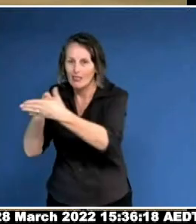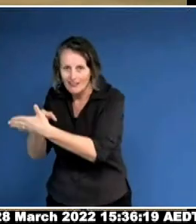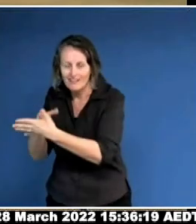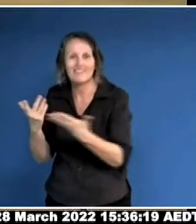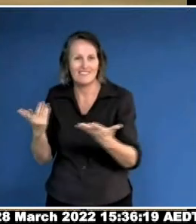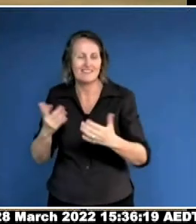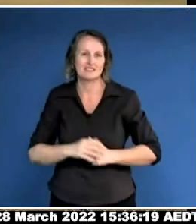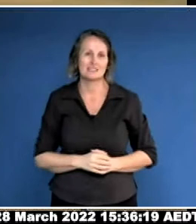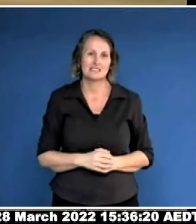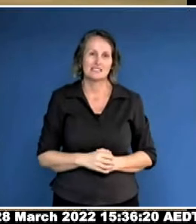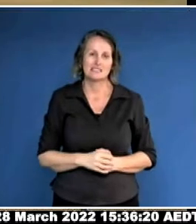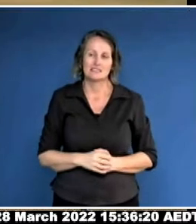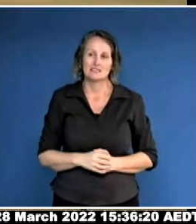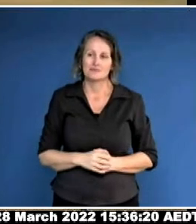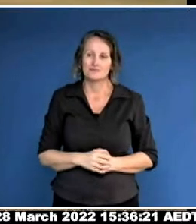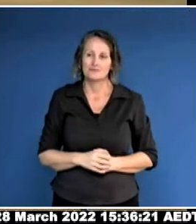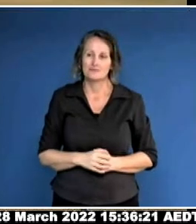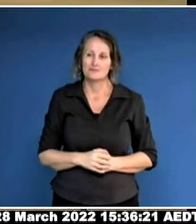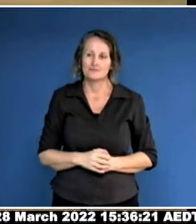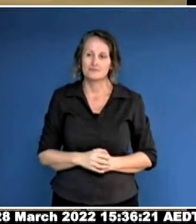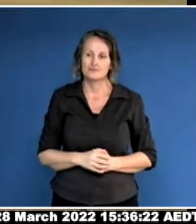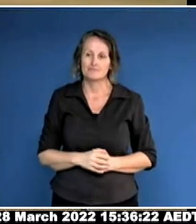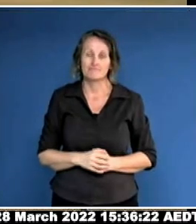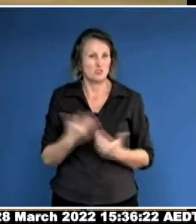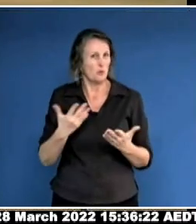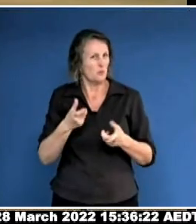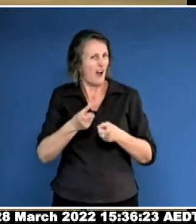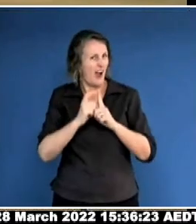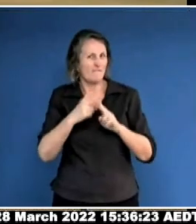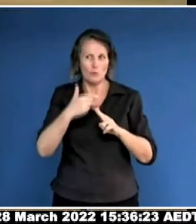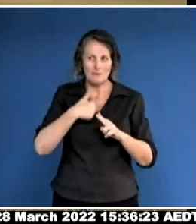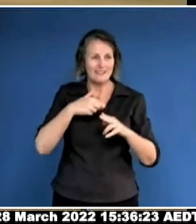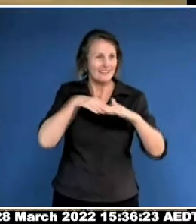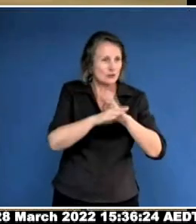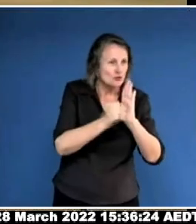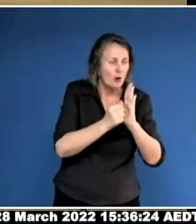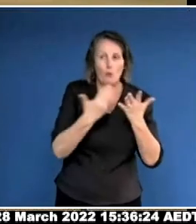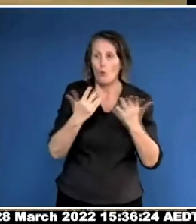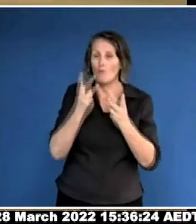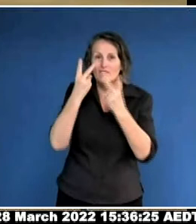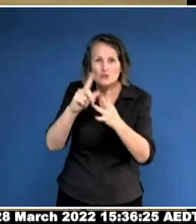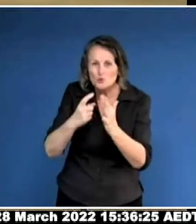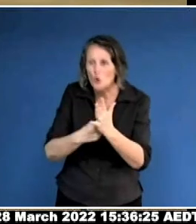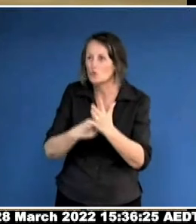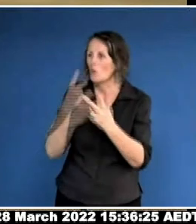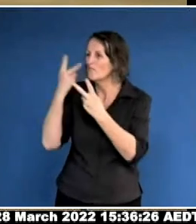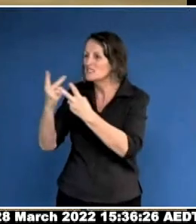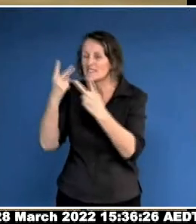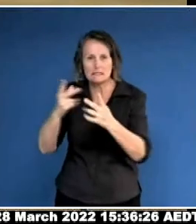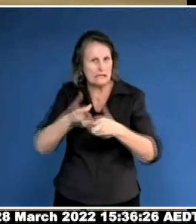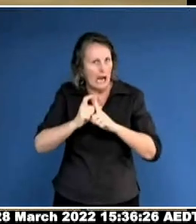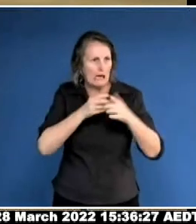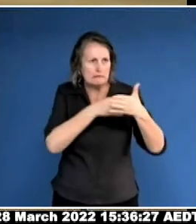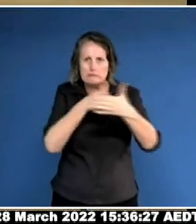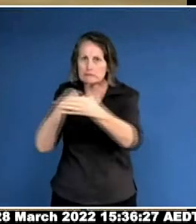the community and even health services was becoming harder. During this time, I wasn't connected with any medical